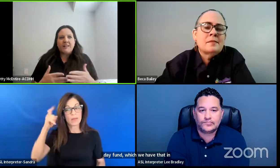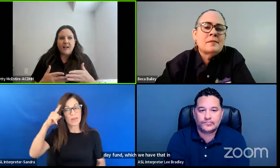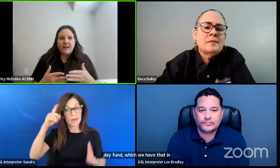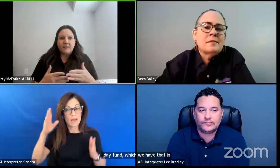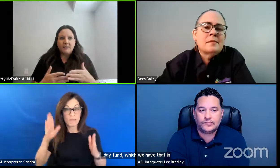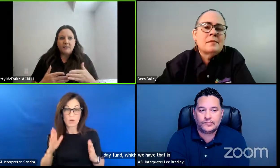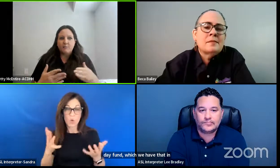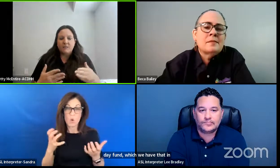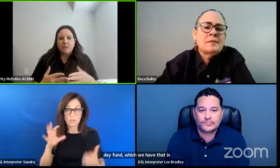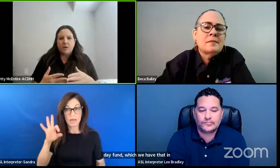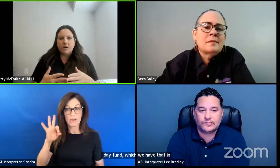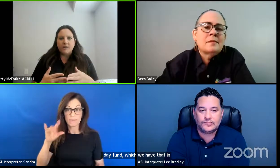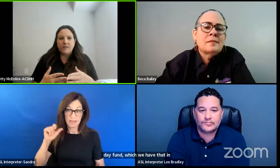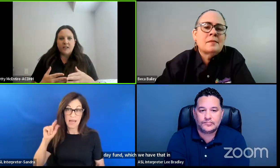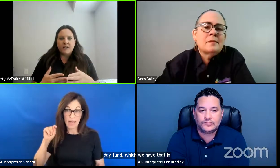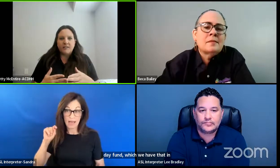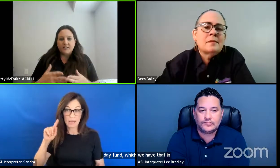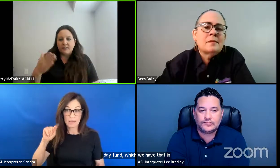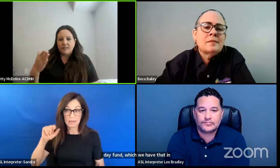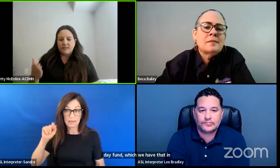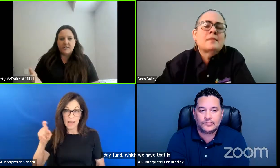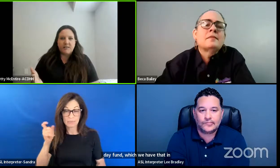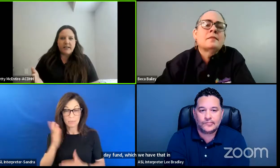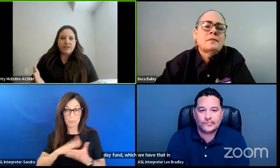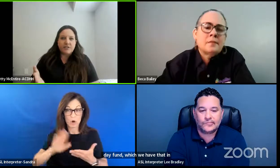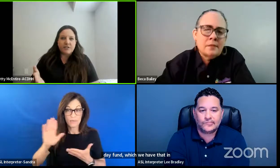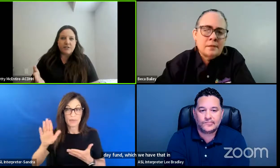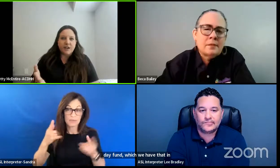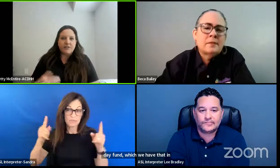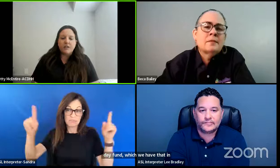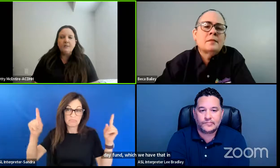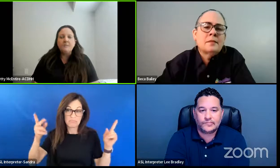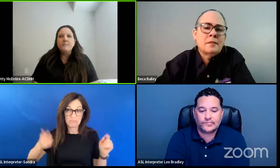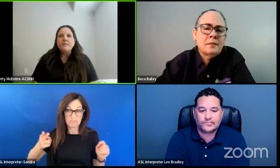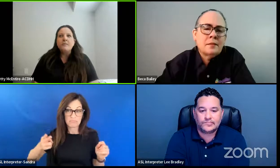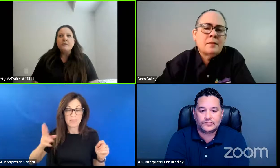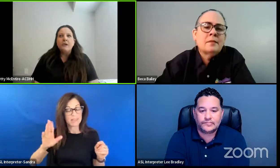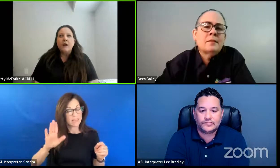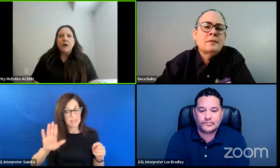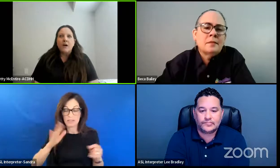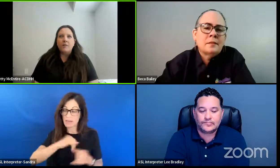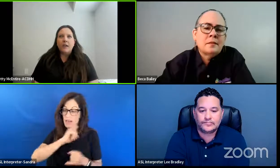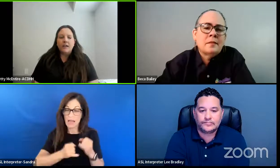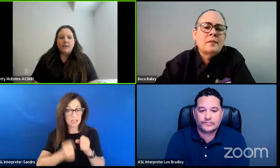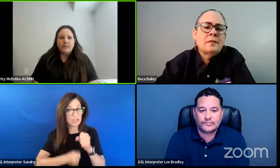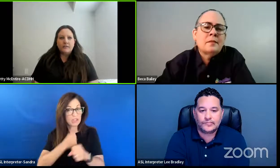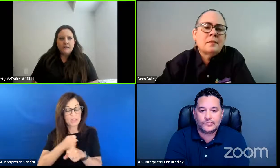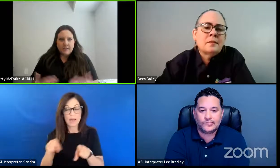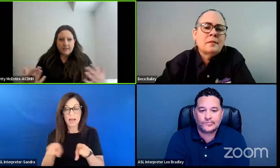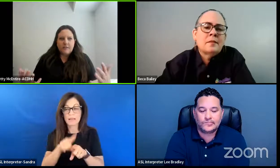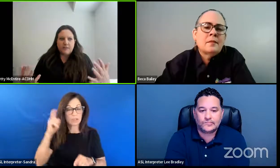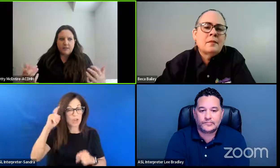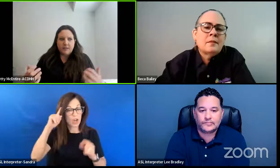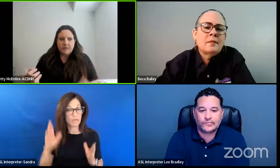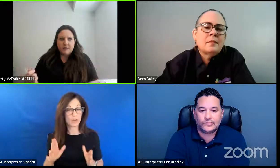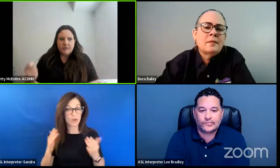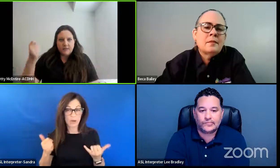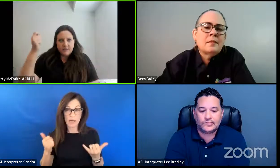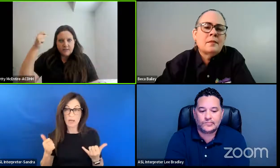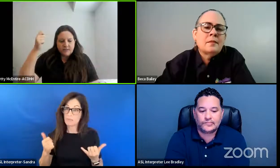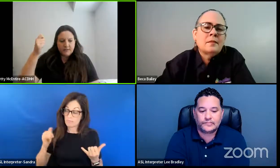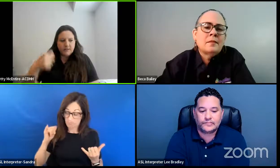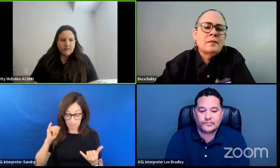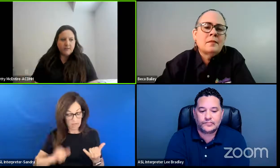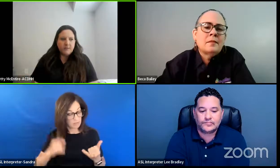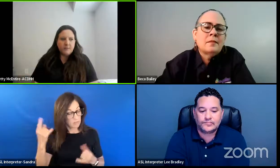the flat tax to be part of his legacy. This is his last year as governor. And that's something that he